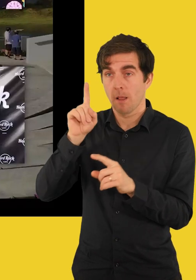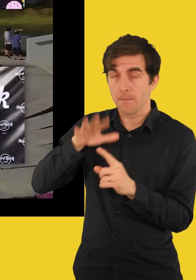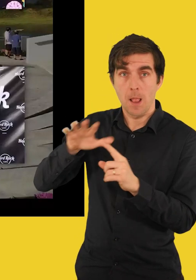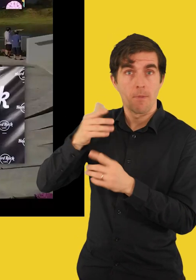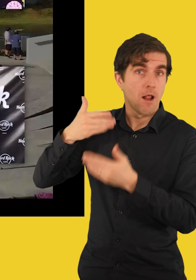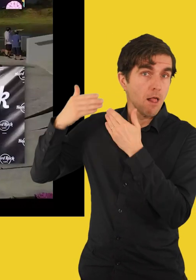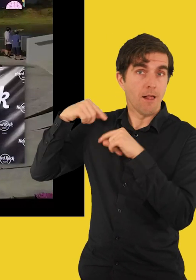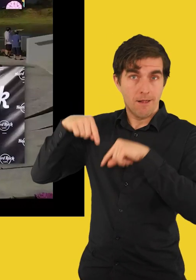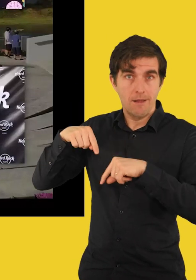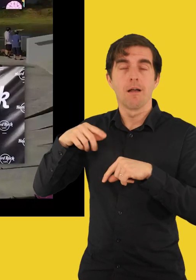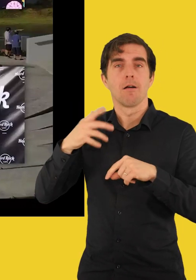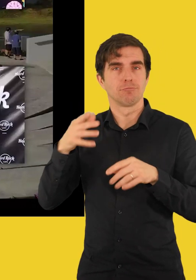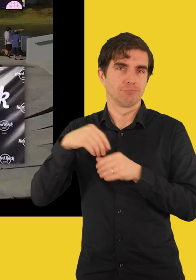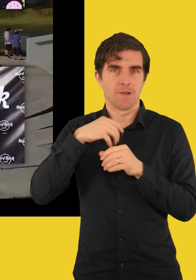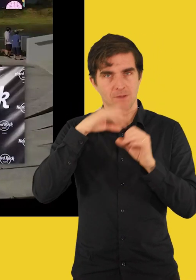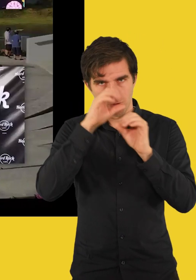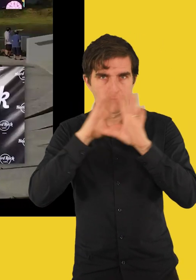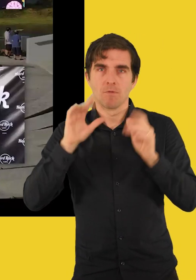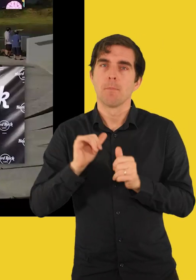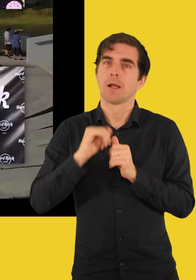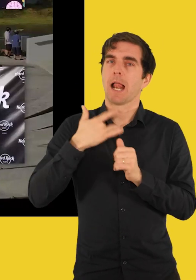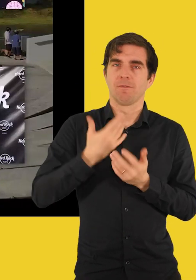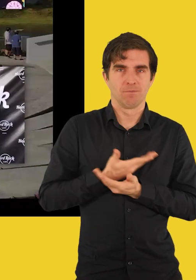indigenous, and it's part of our